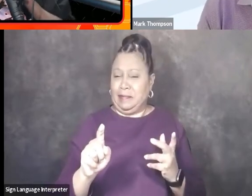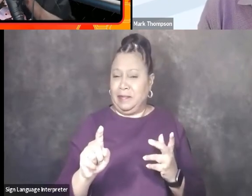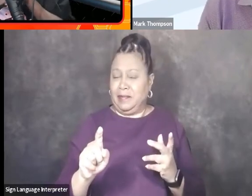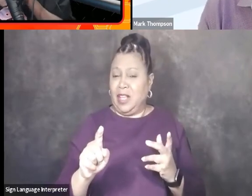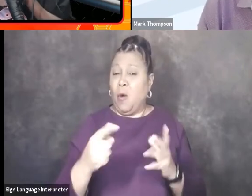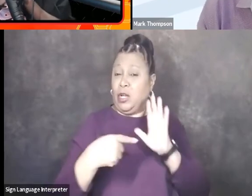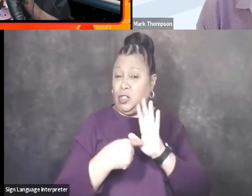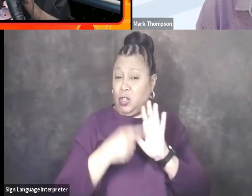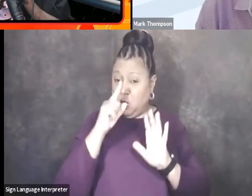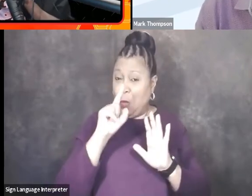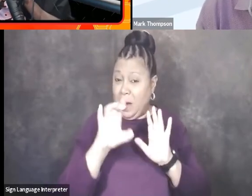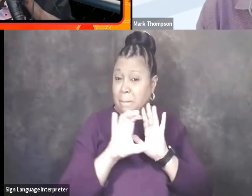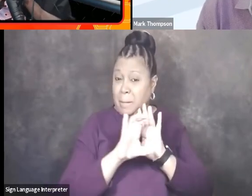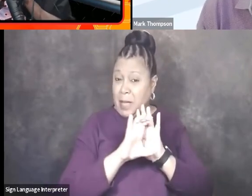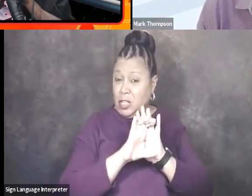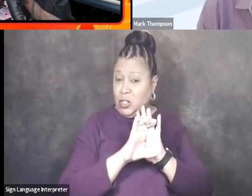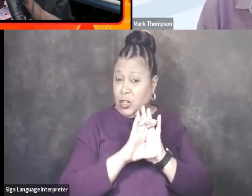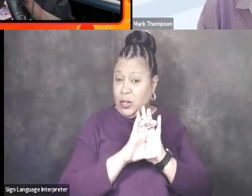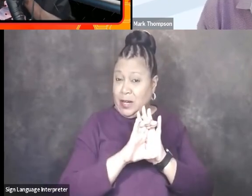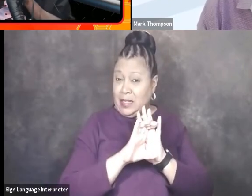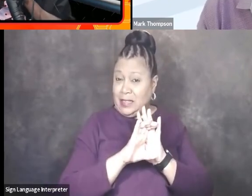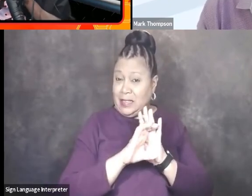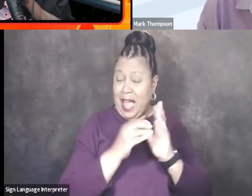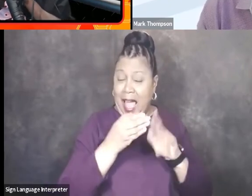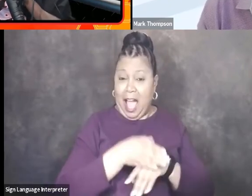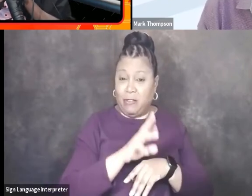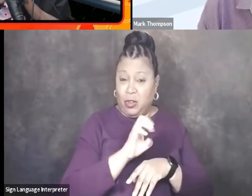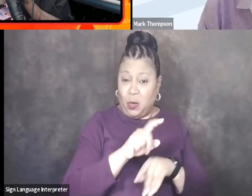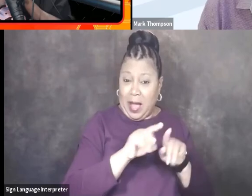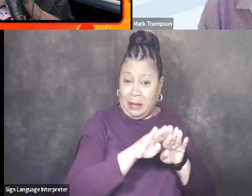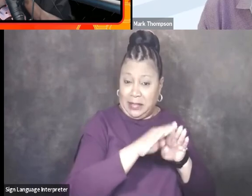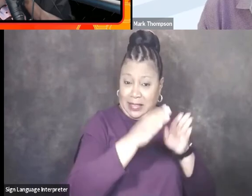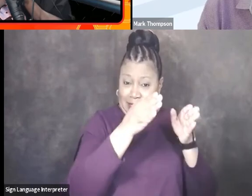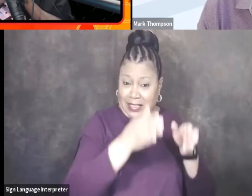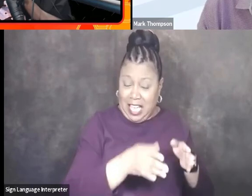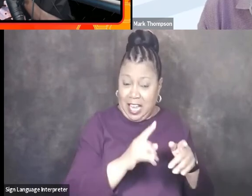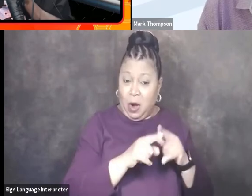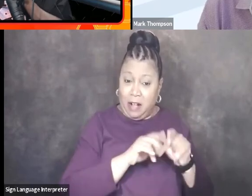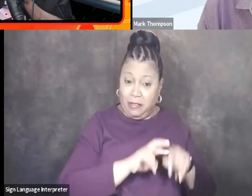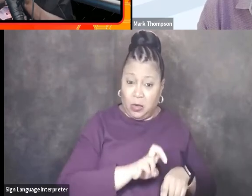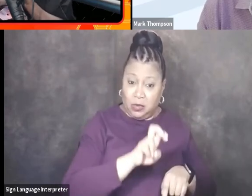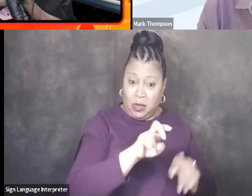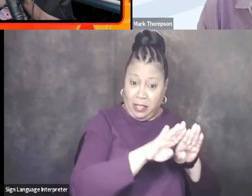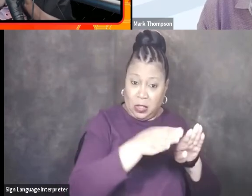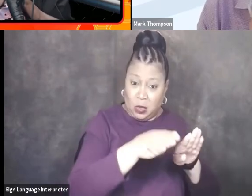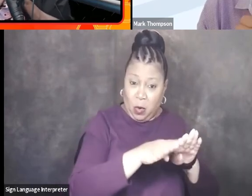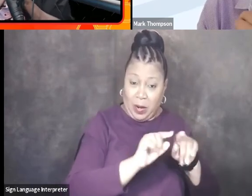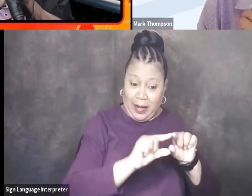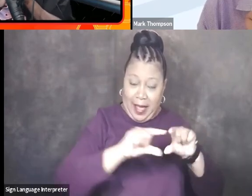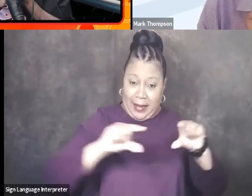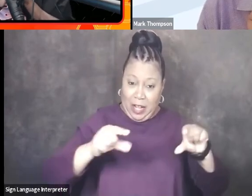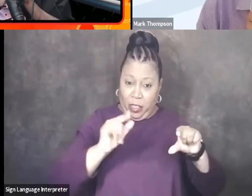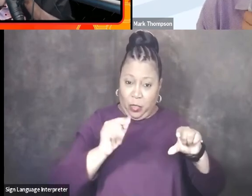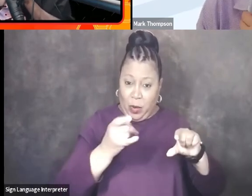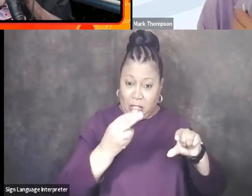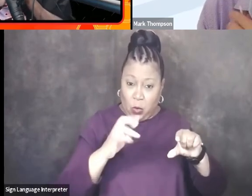one picture in the kind of after the ramp section of that doorway that had a threshold. I